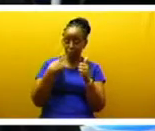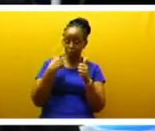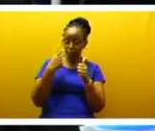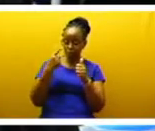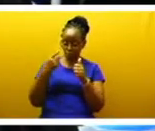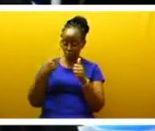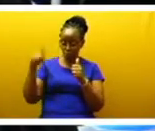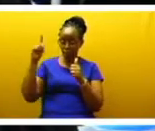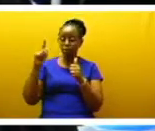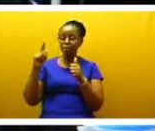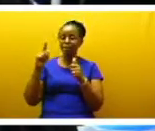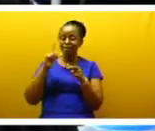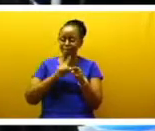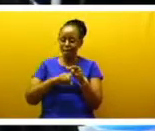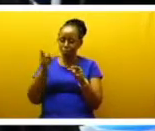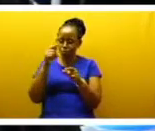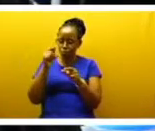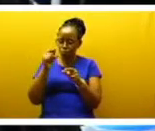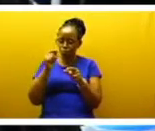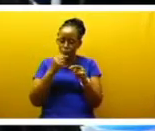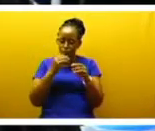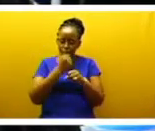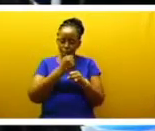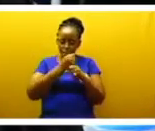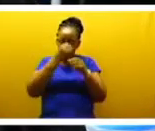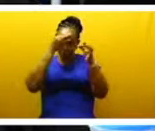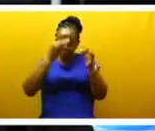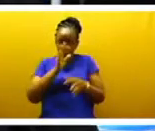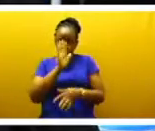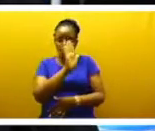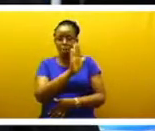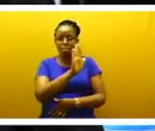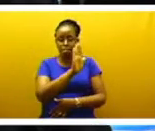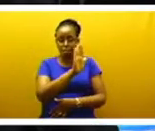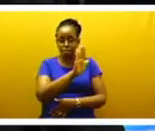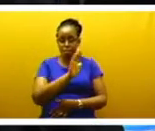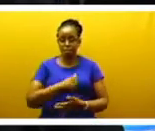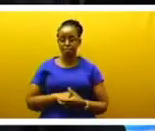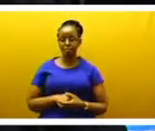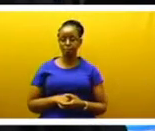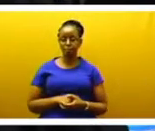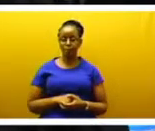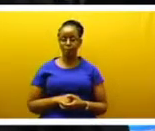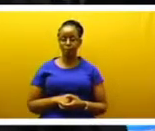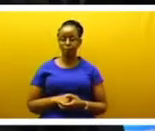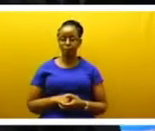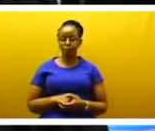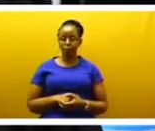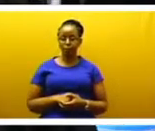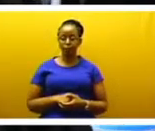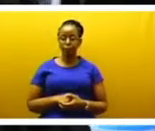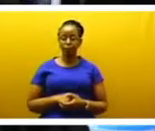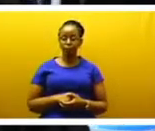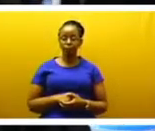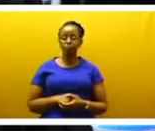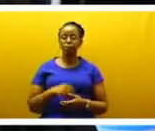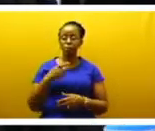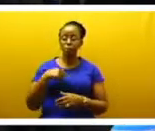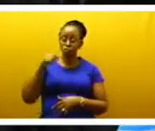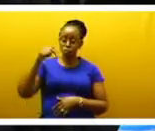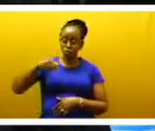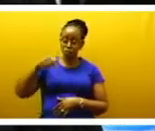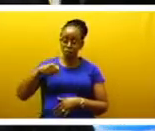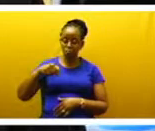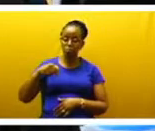your decision and judgment. In this context, the court has heard today from